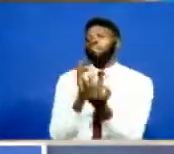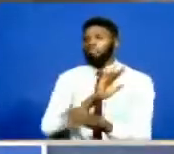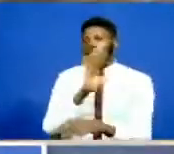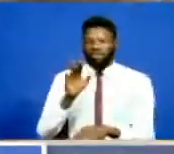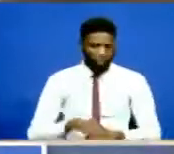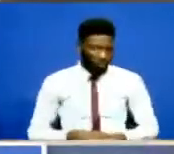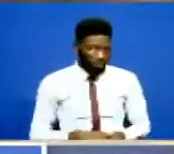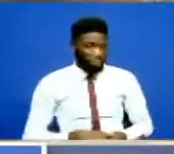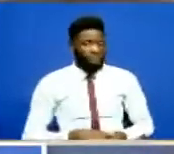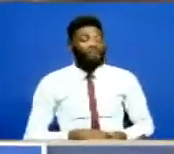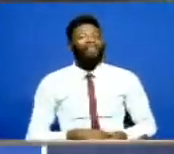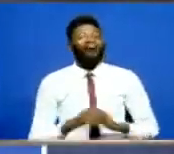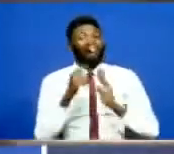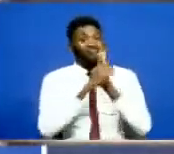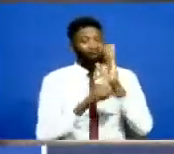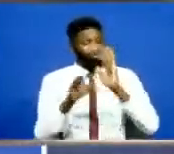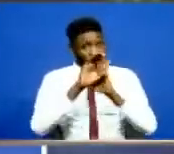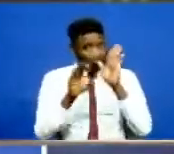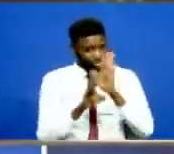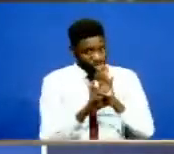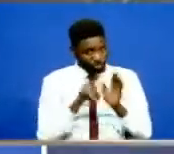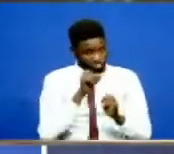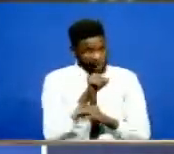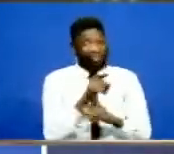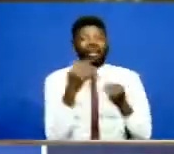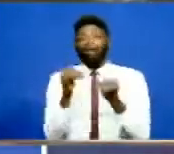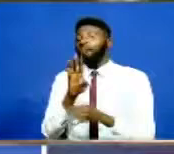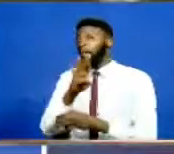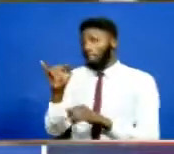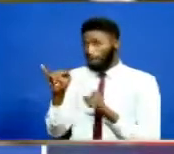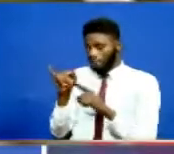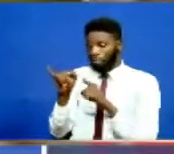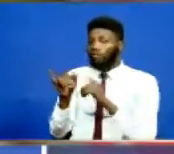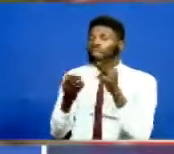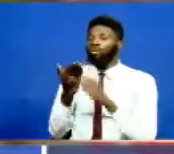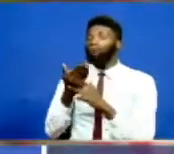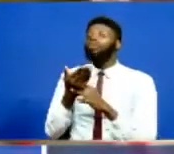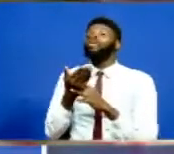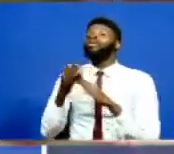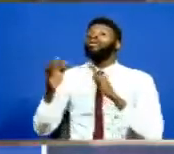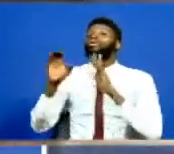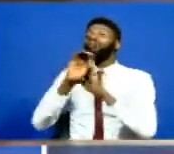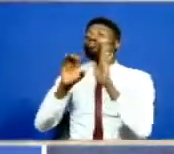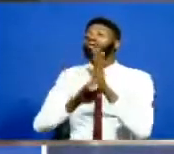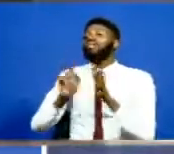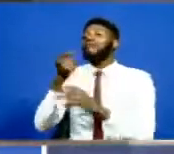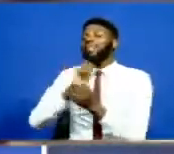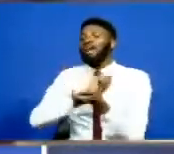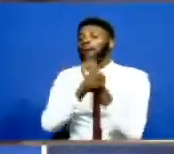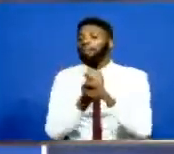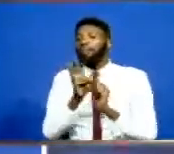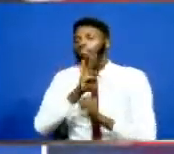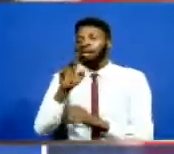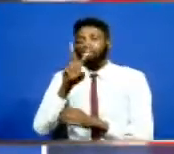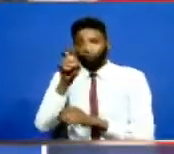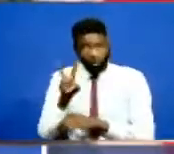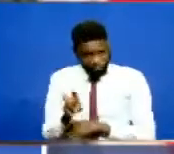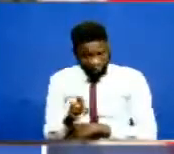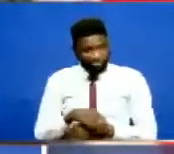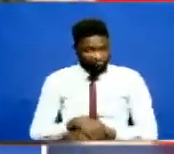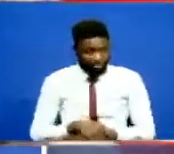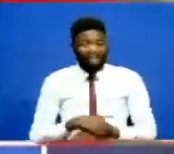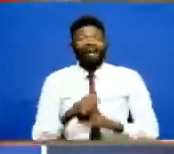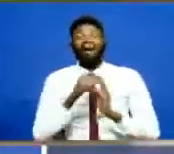article of the Constitution, proponents of the BBI through the Constitution of Kenya Amendment Bill 2020 want